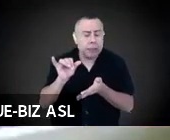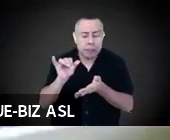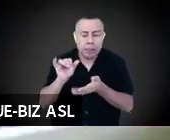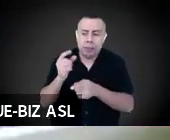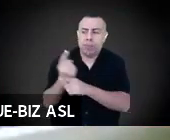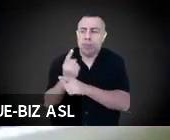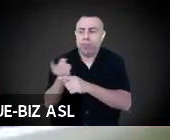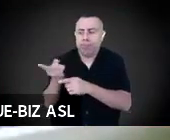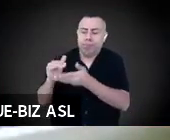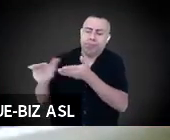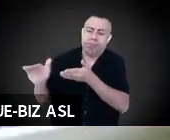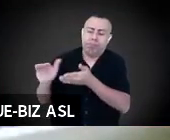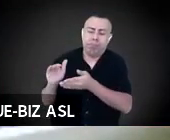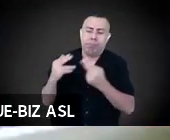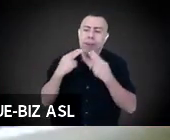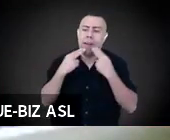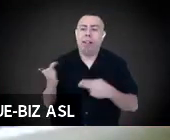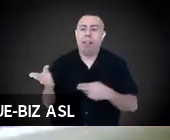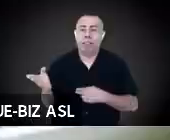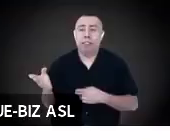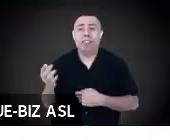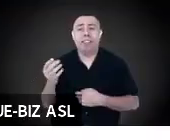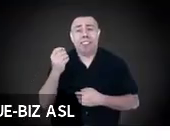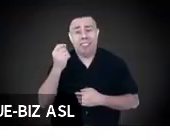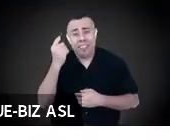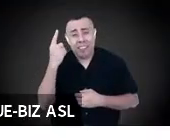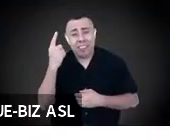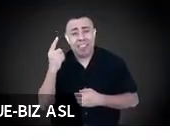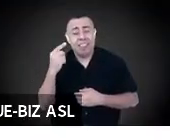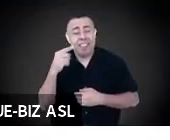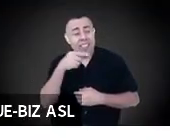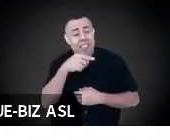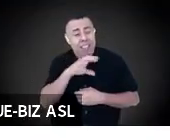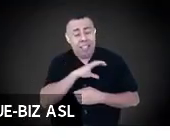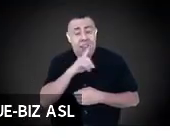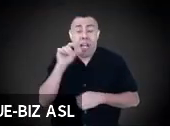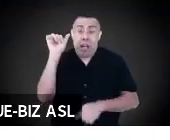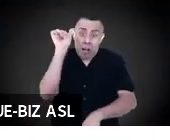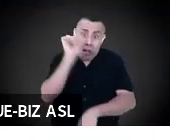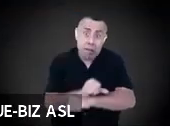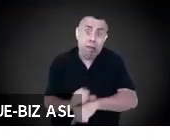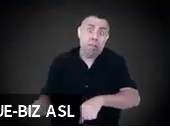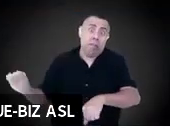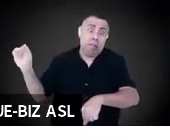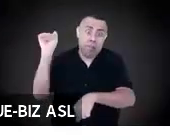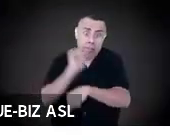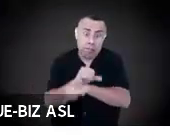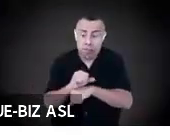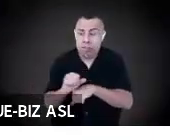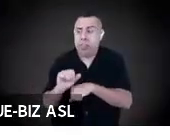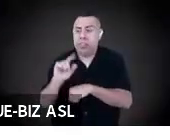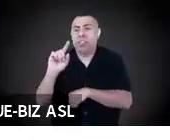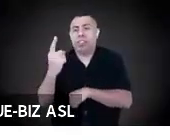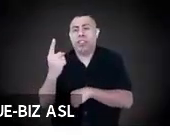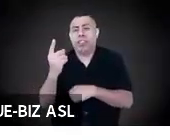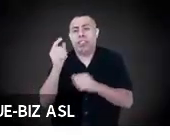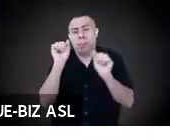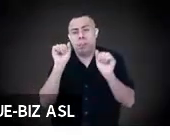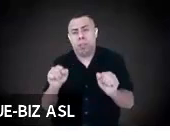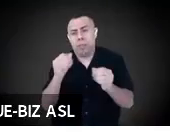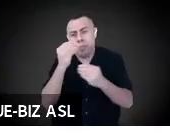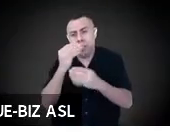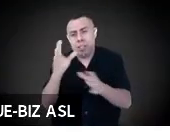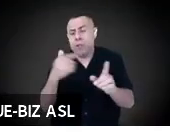say, we caught the person. Yep. Just to say, we're doing our job. We're doing our job the right